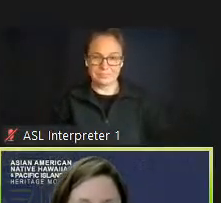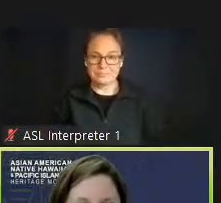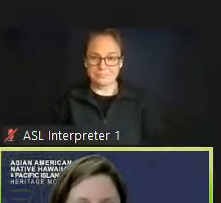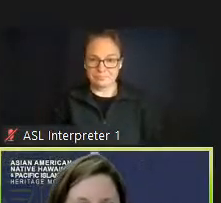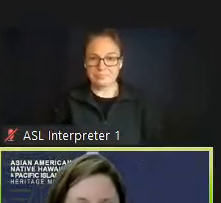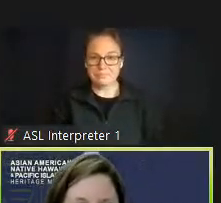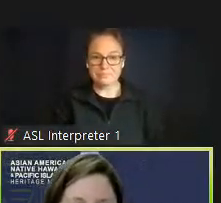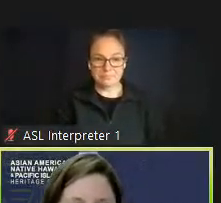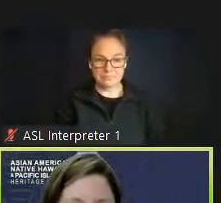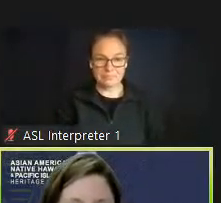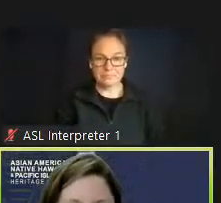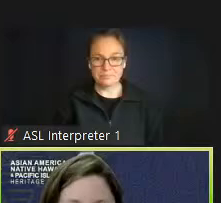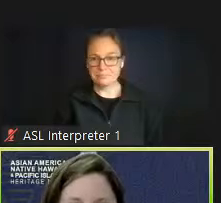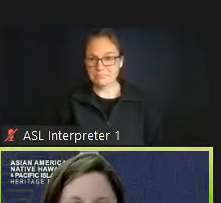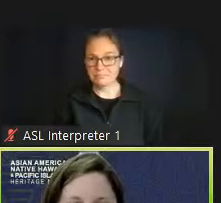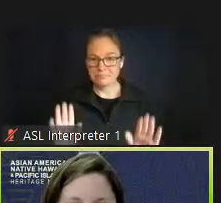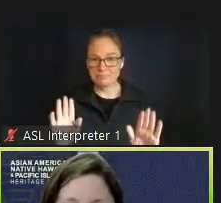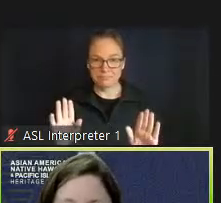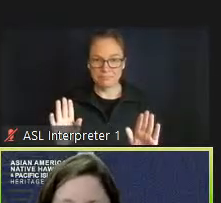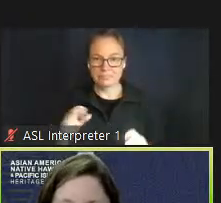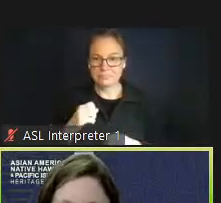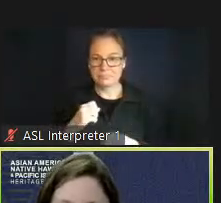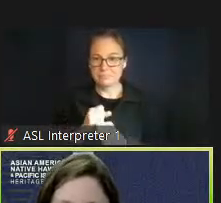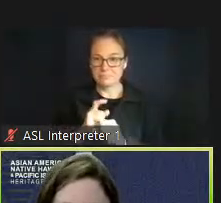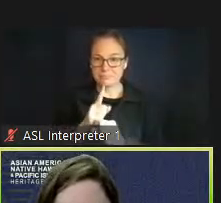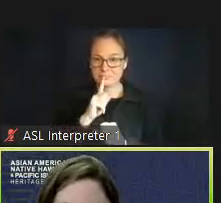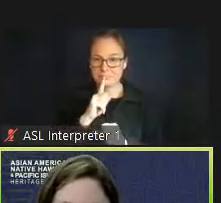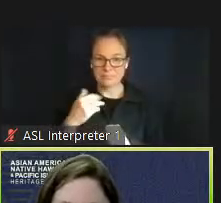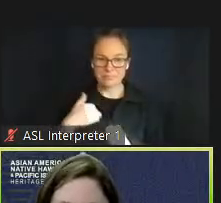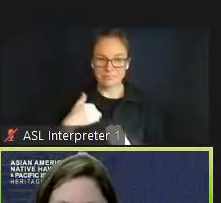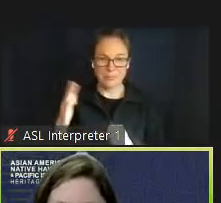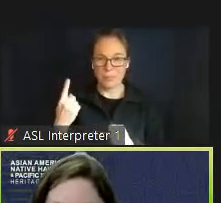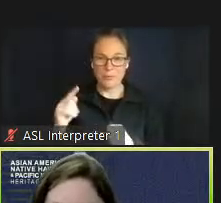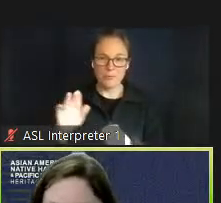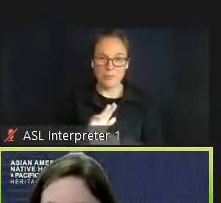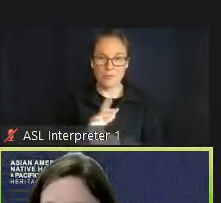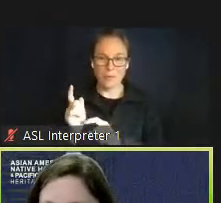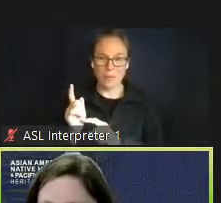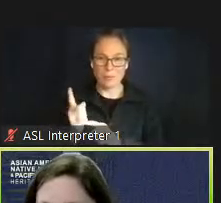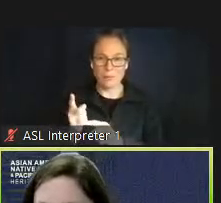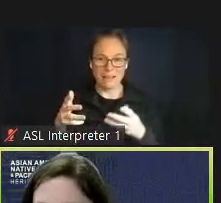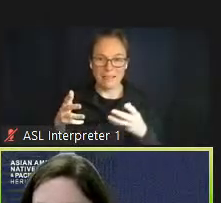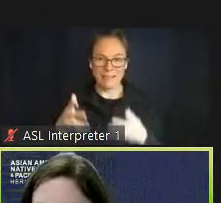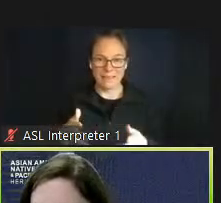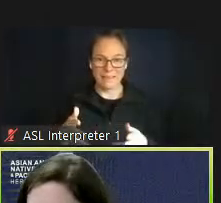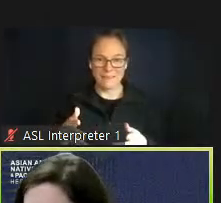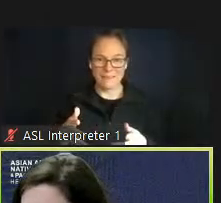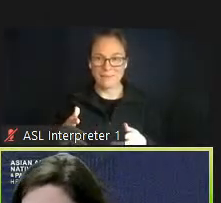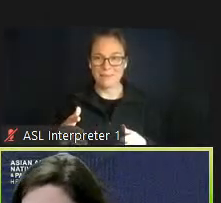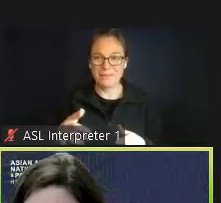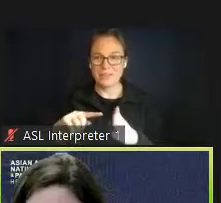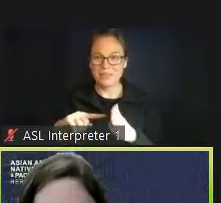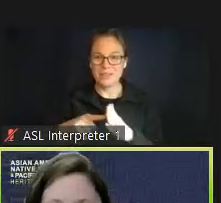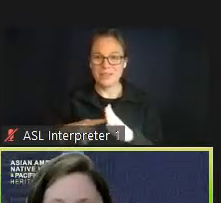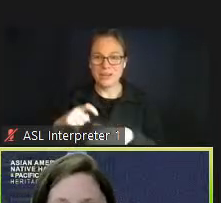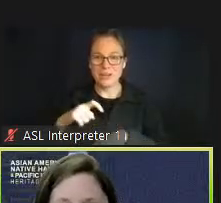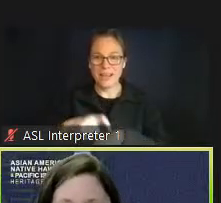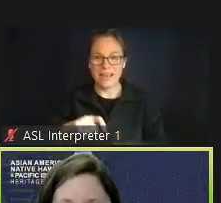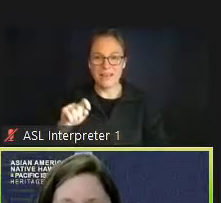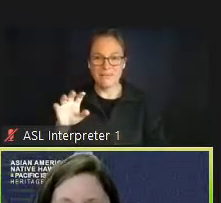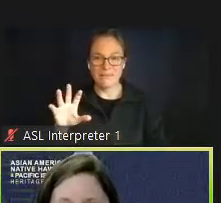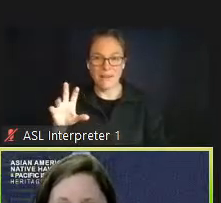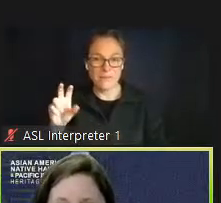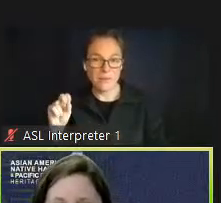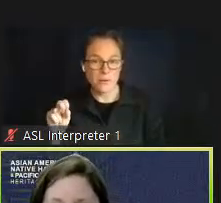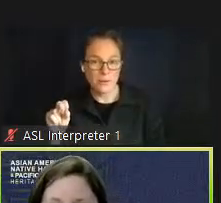Let's make sure we give everyone their full minute left because we know starting at 5:30, people may still